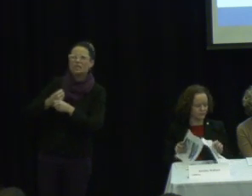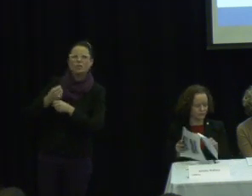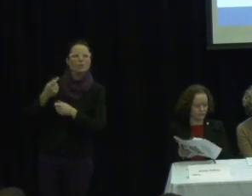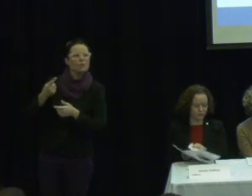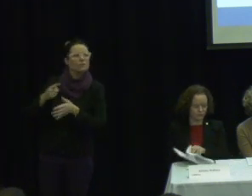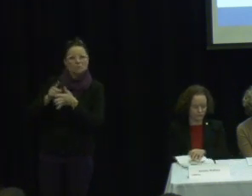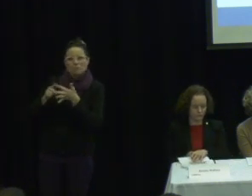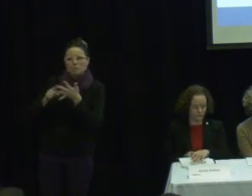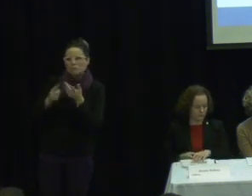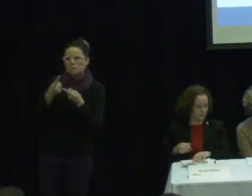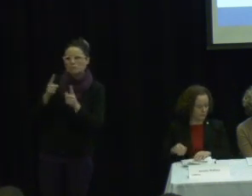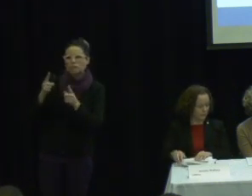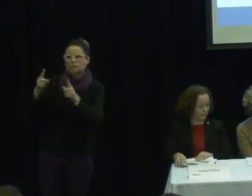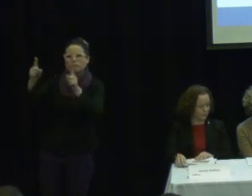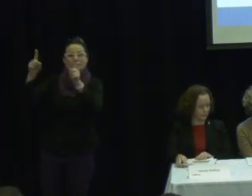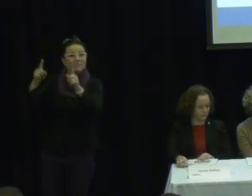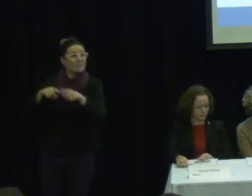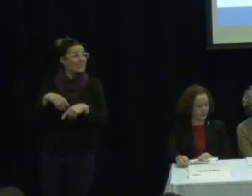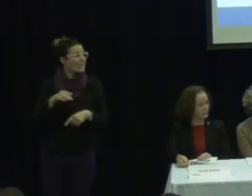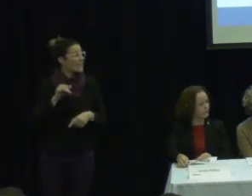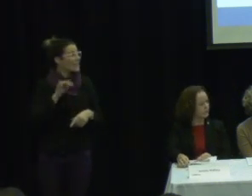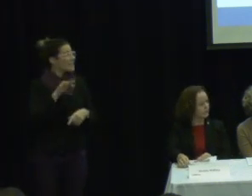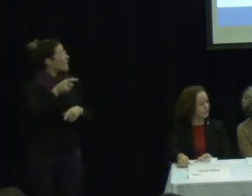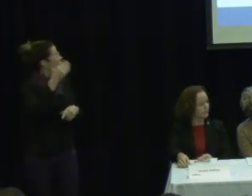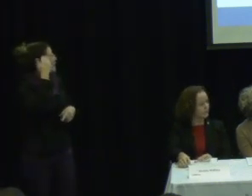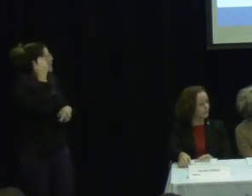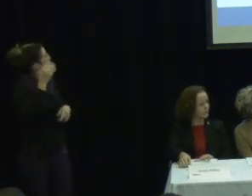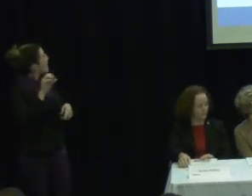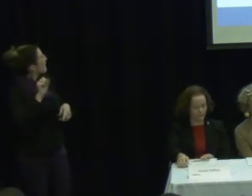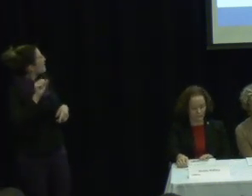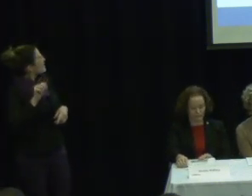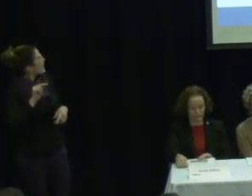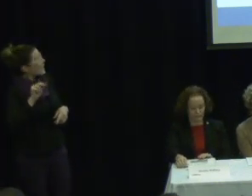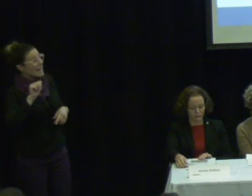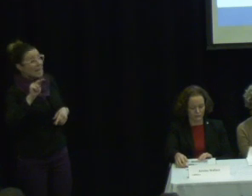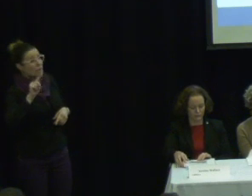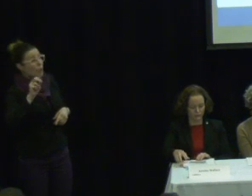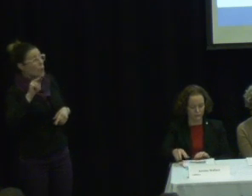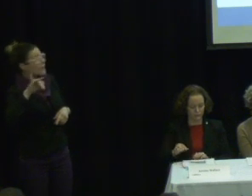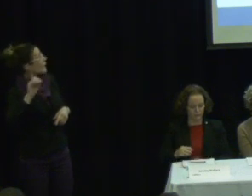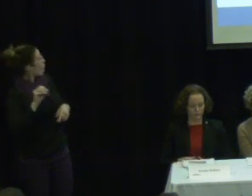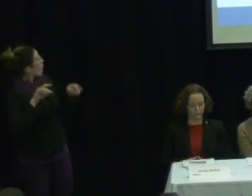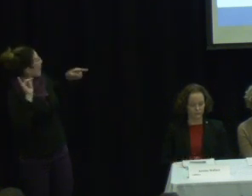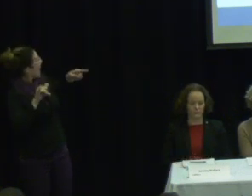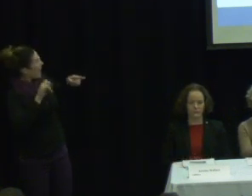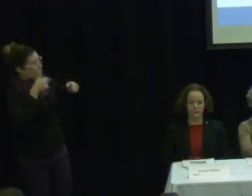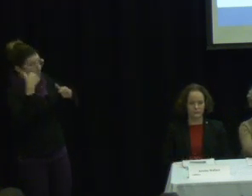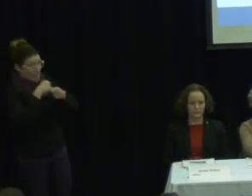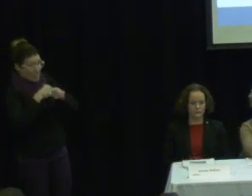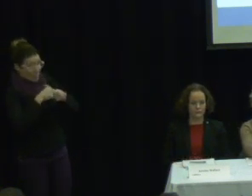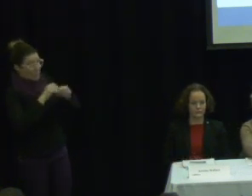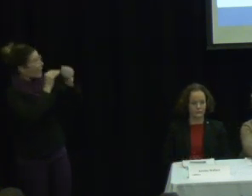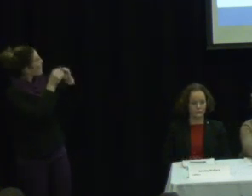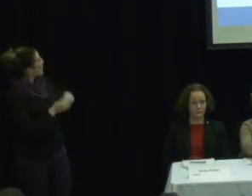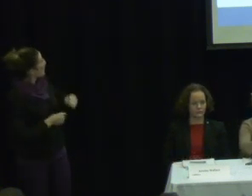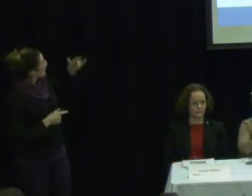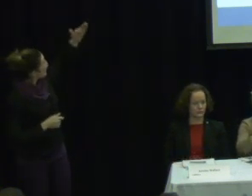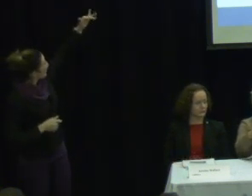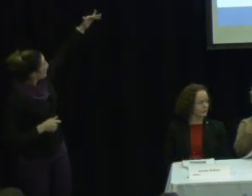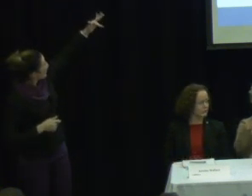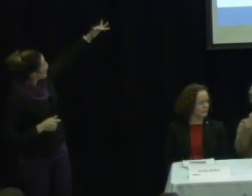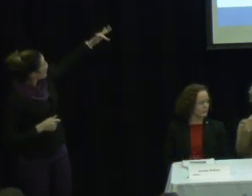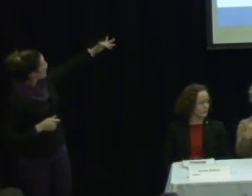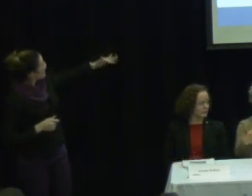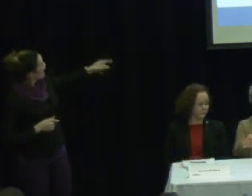you were in San Antonio, that first hallmark of 7.3% increase, headcount moving from about 770 students